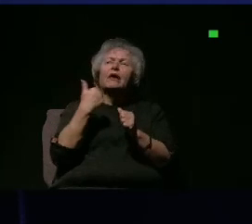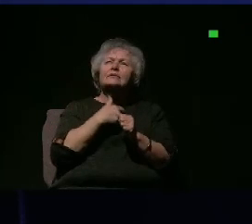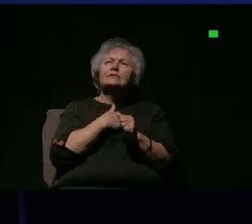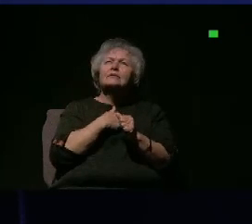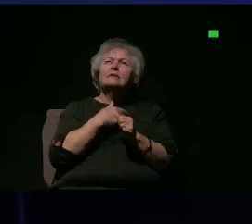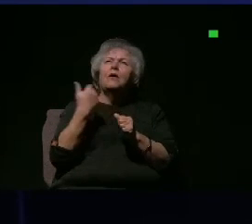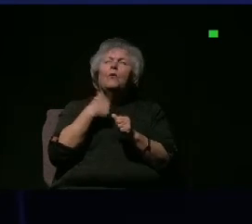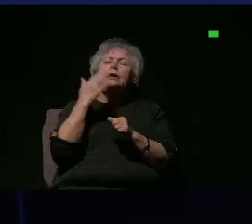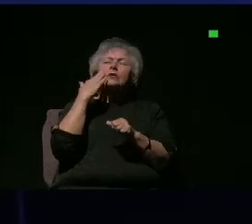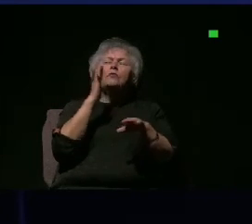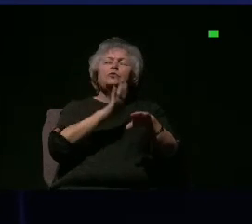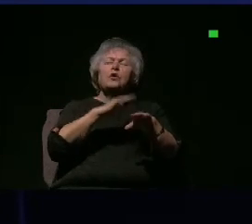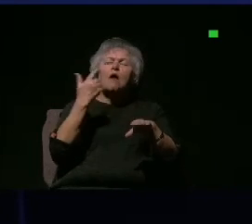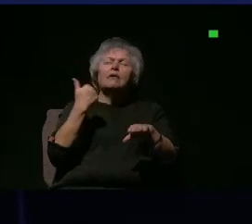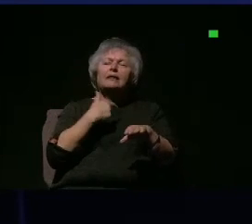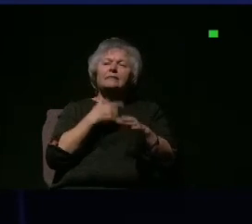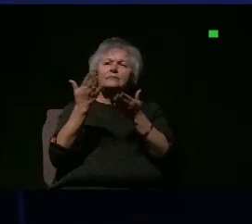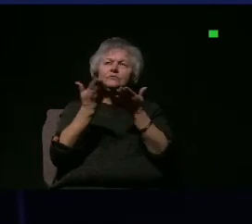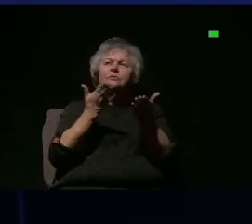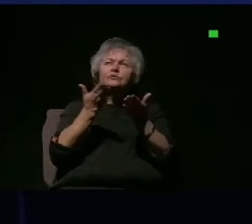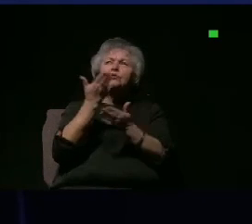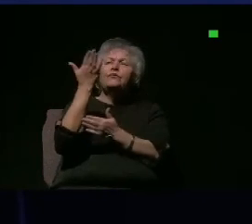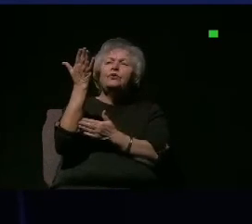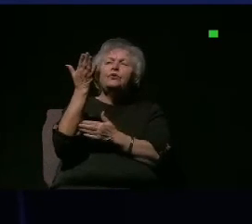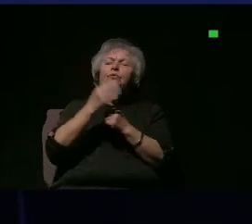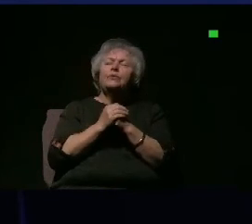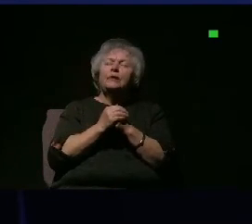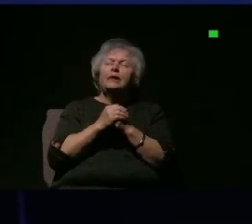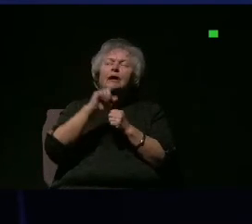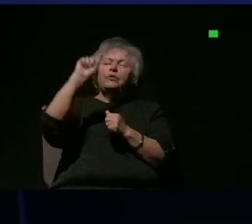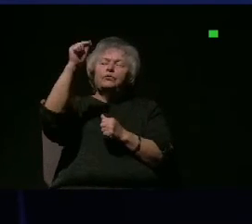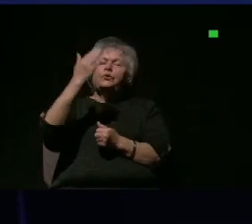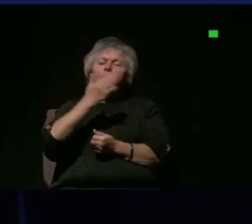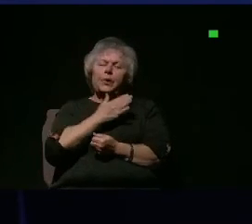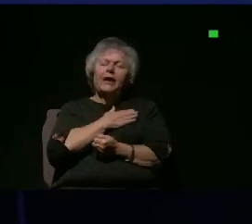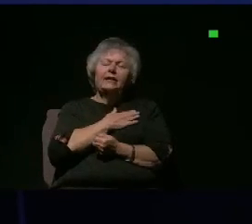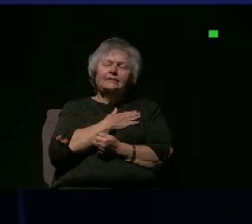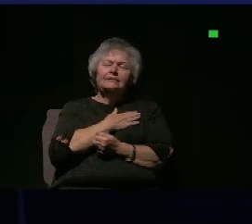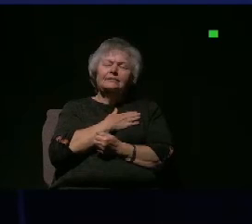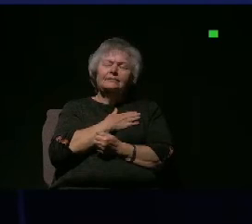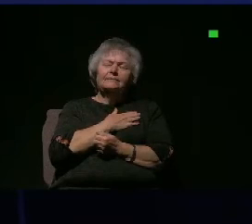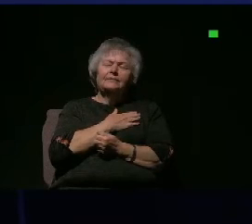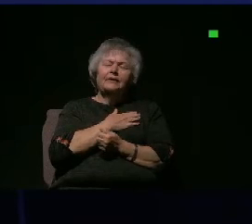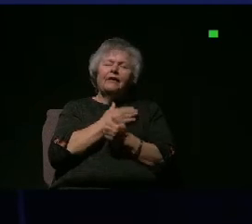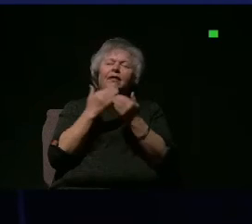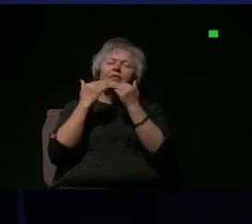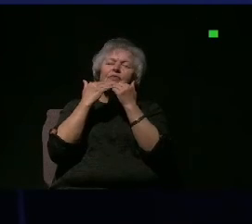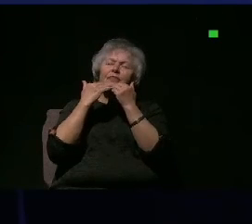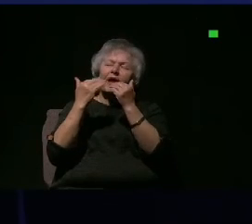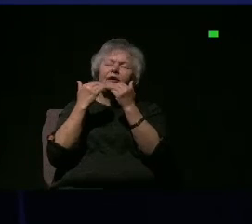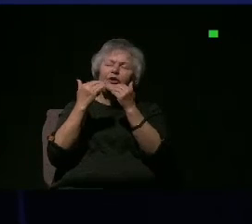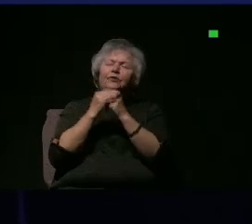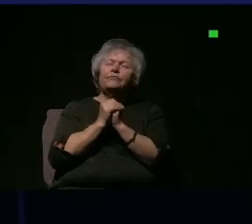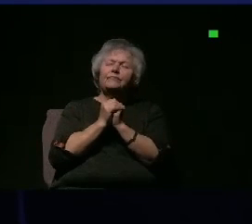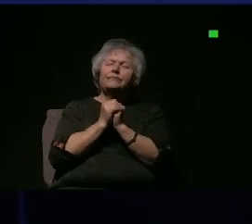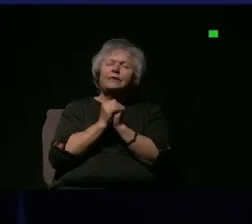calling us into the field to be your servants. And by your grace, Lord, that's how we are called. Thank you for that. We